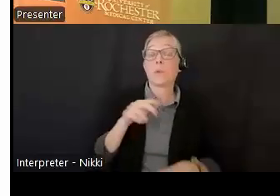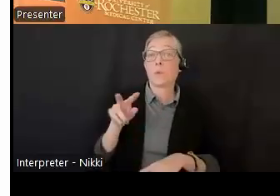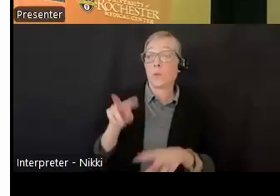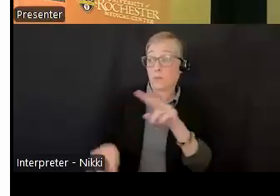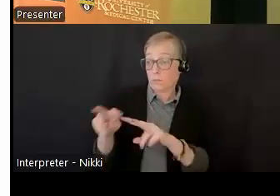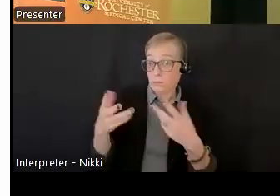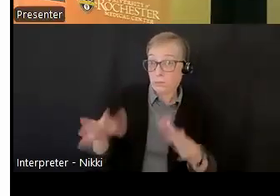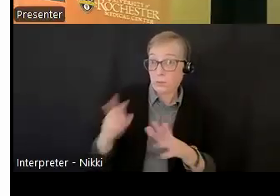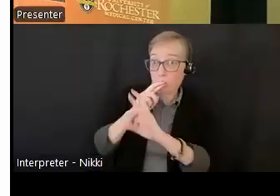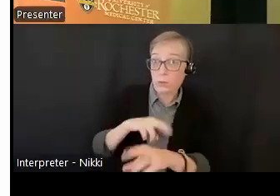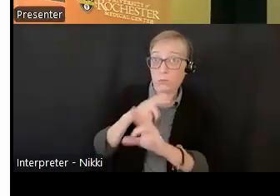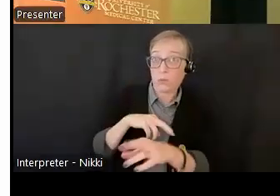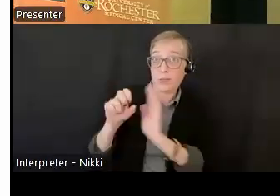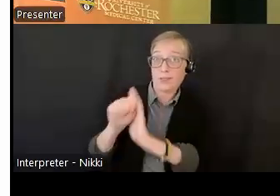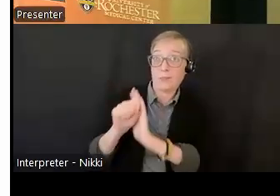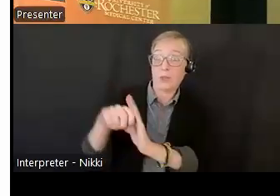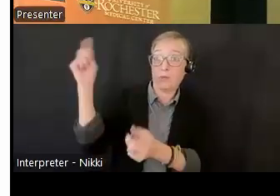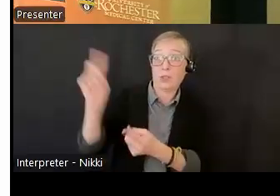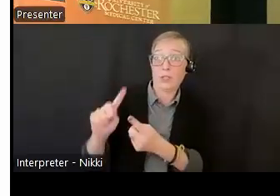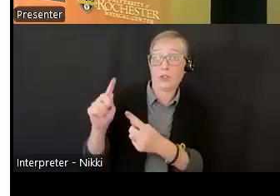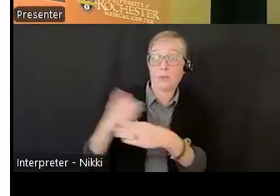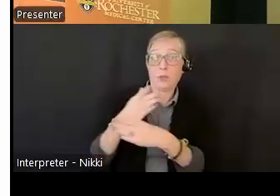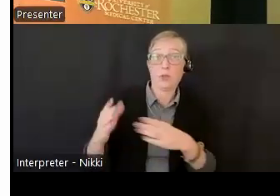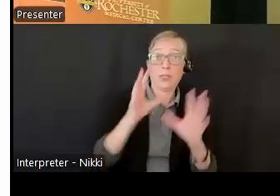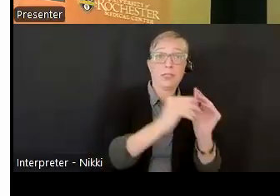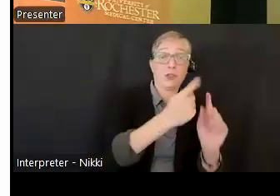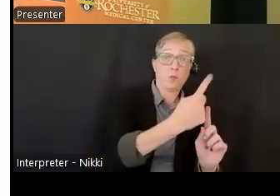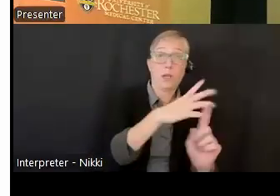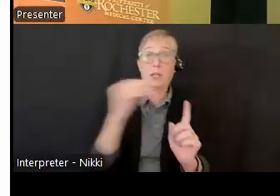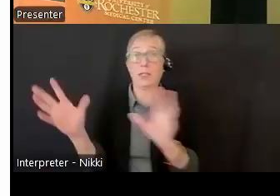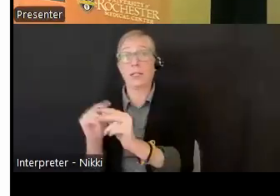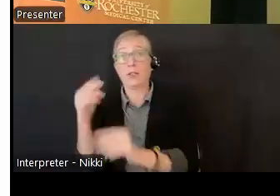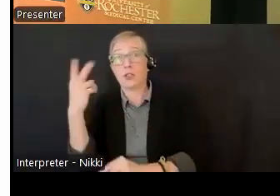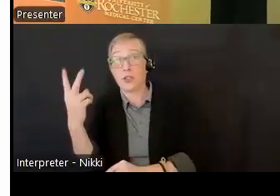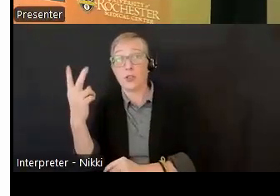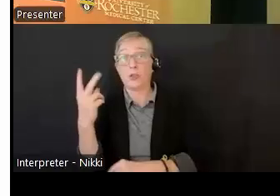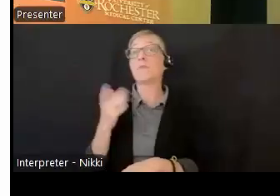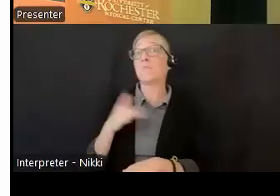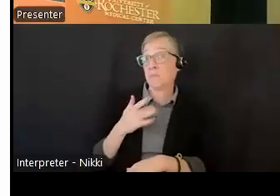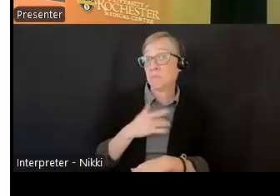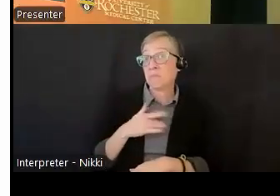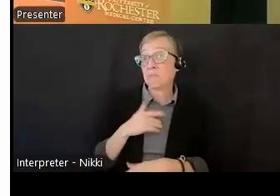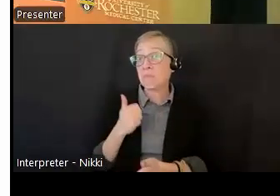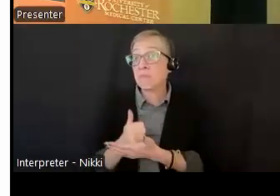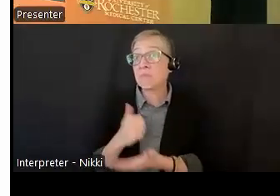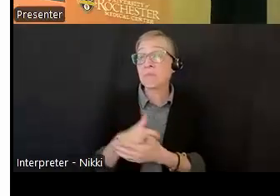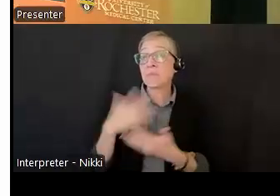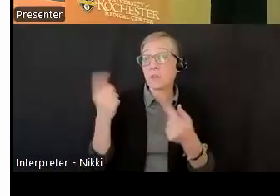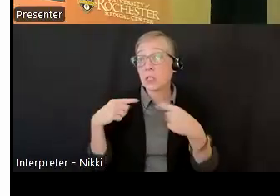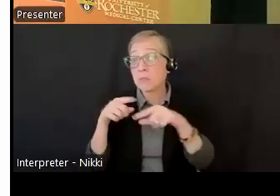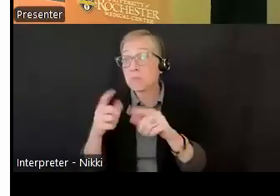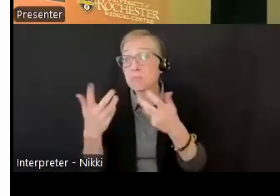over 2 brief sessions, as well as how they rated their engagement and alliance with this platform over the 2 sessions.